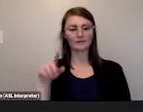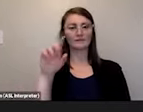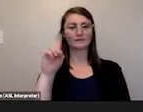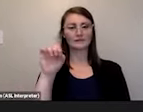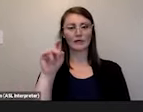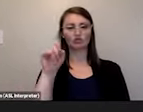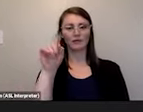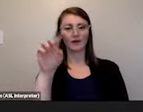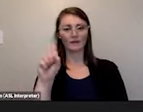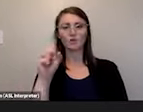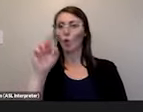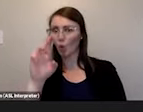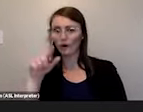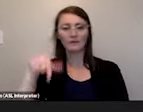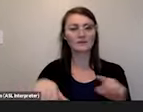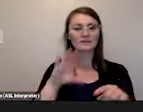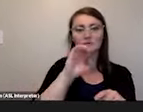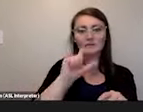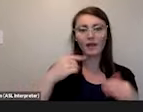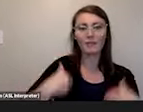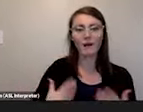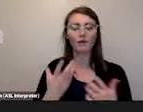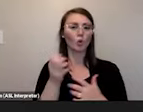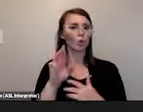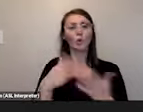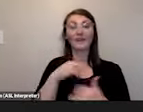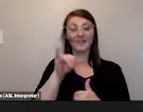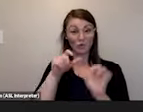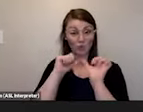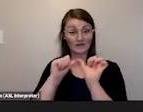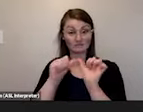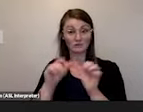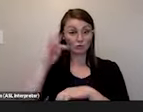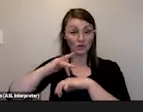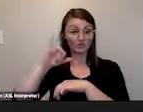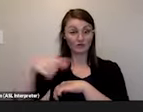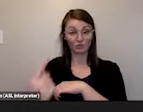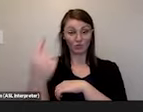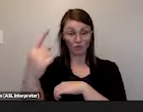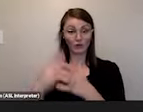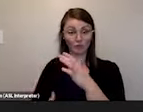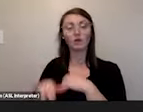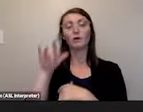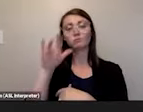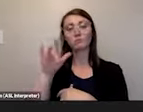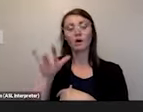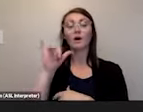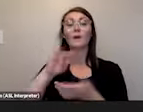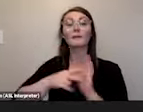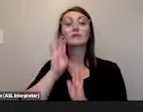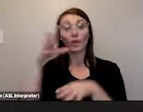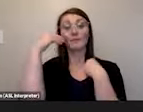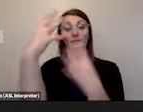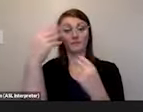you could even program it so if you continue to touch the same part of the graphic, it can give you more information about